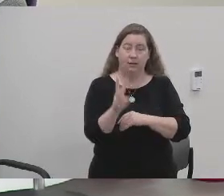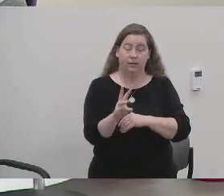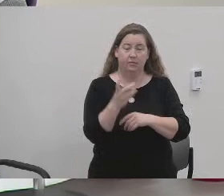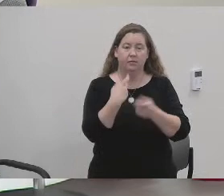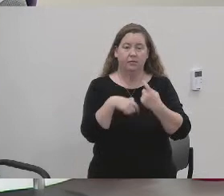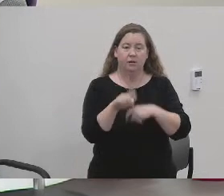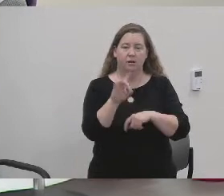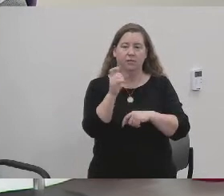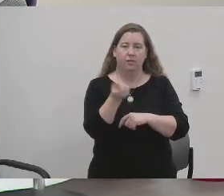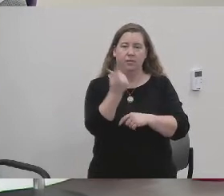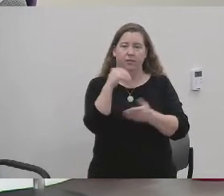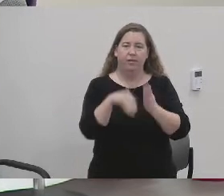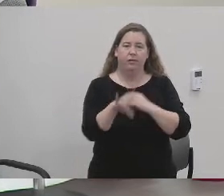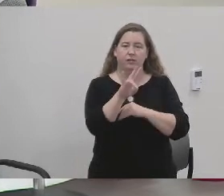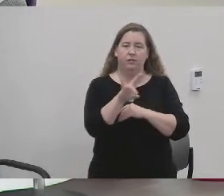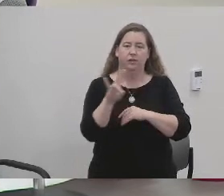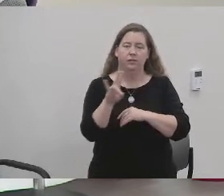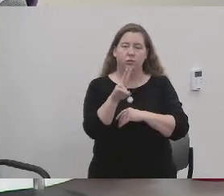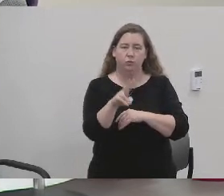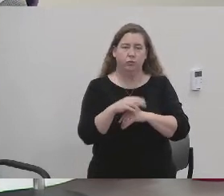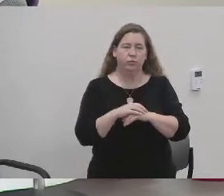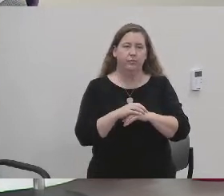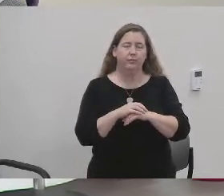of 11,772.